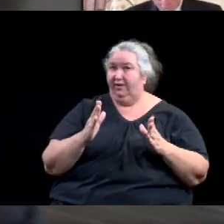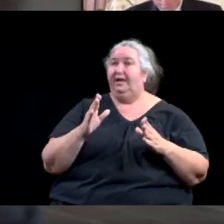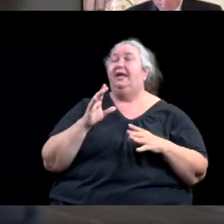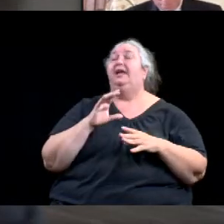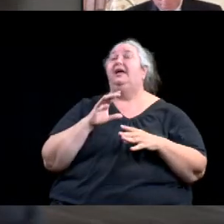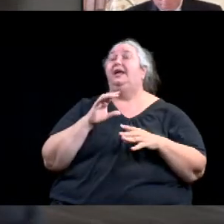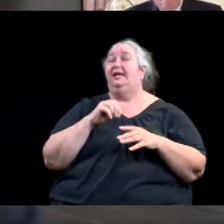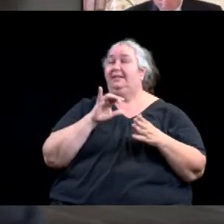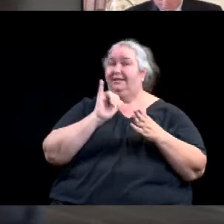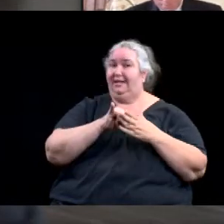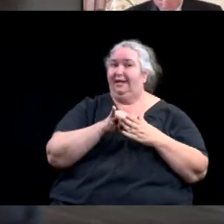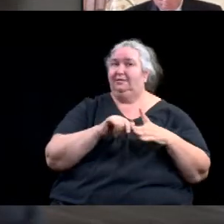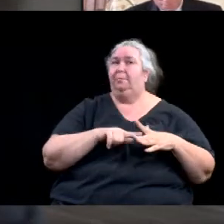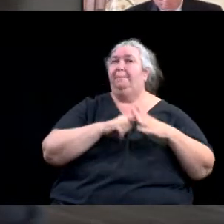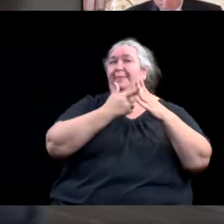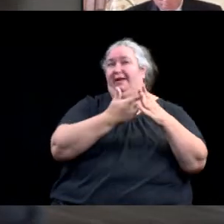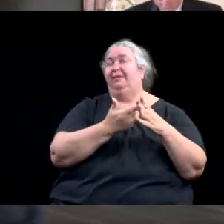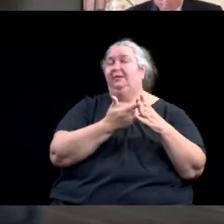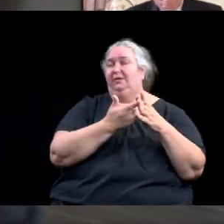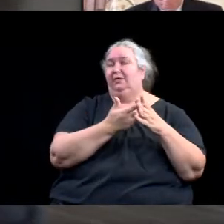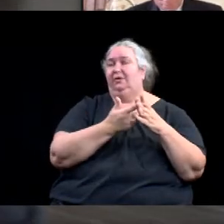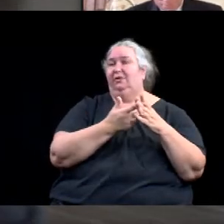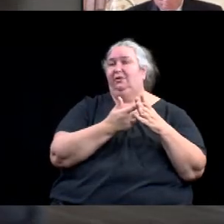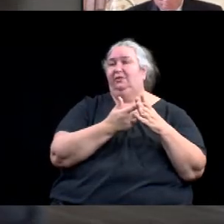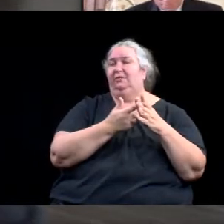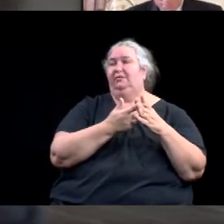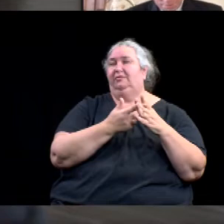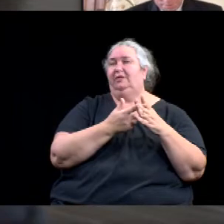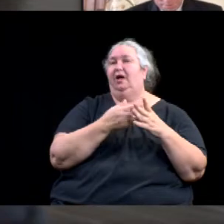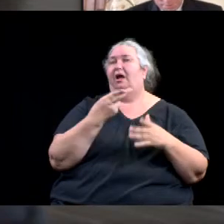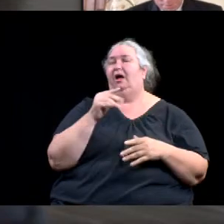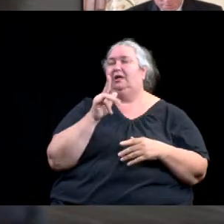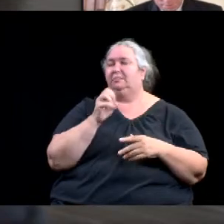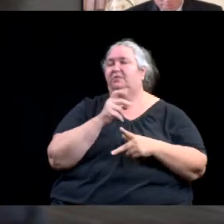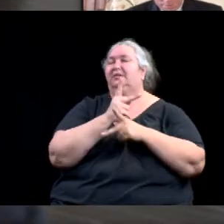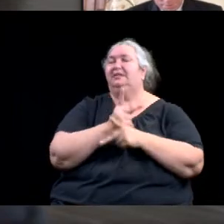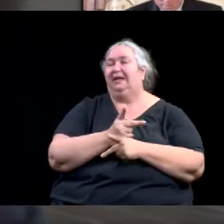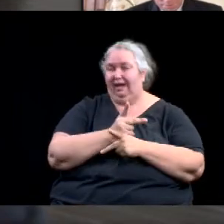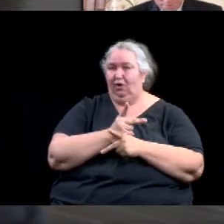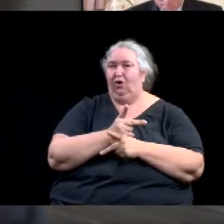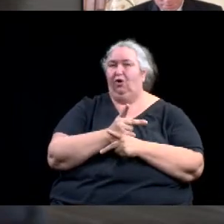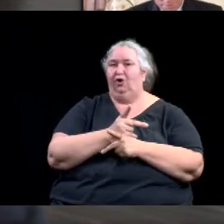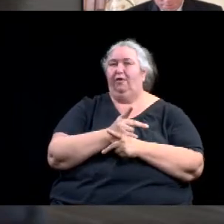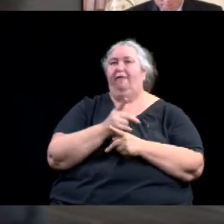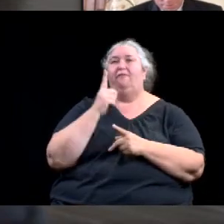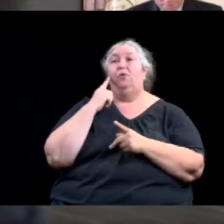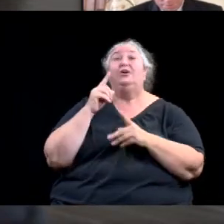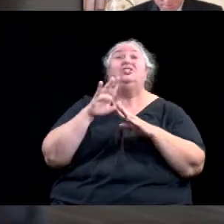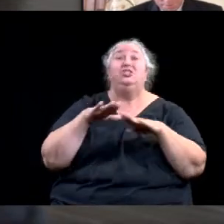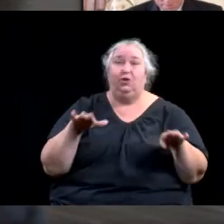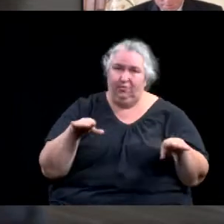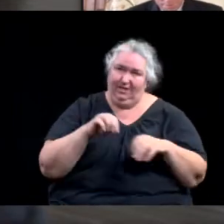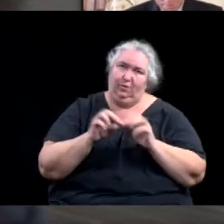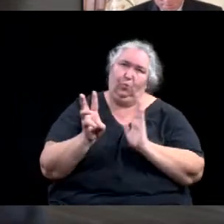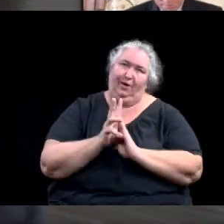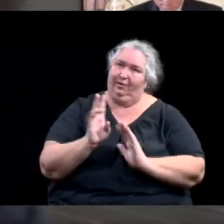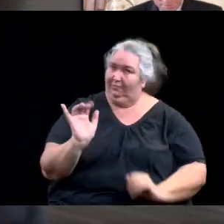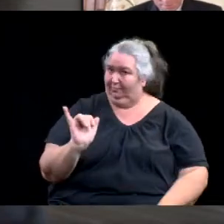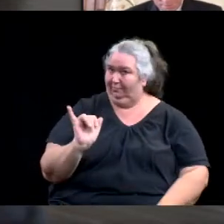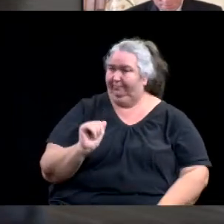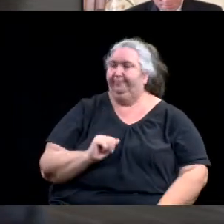Waco. Since 1996, they have provided care for more than 72,000 patients and their